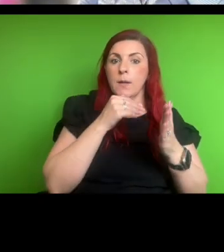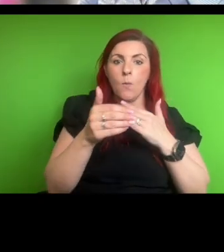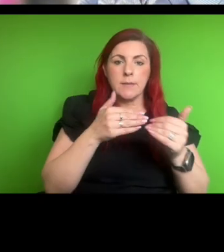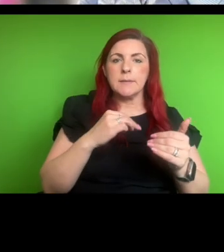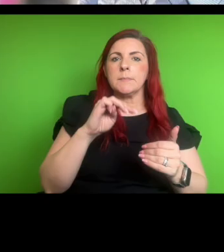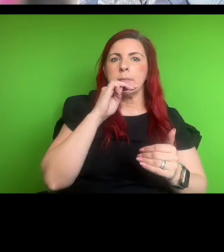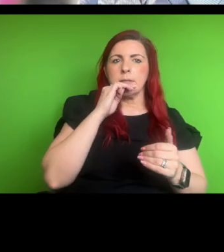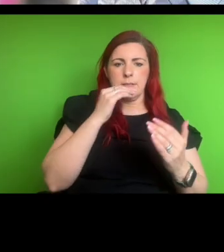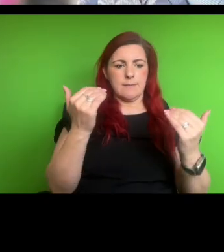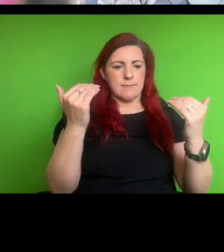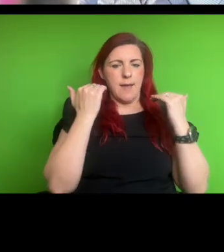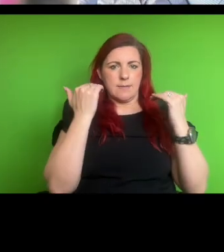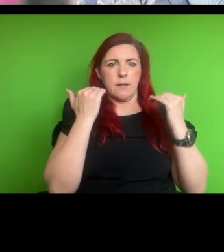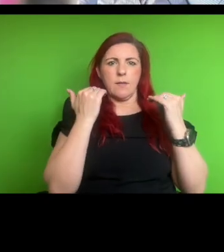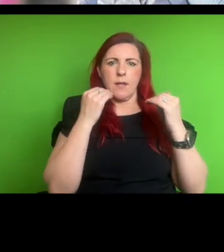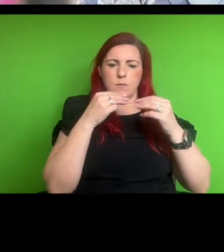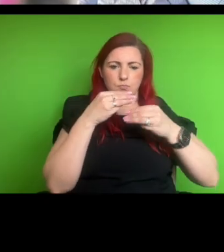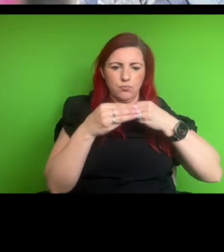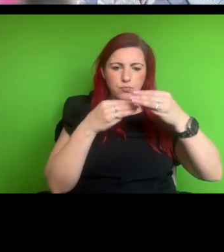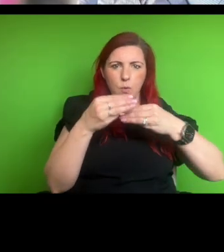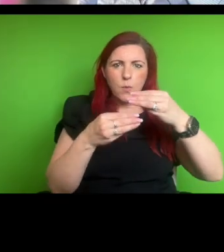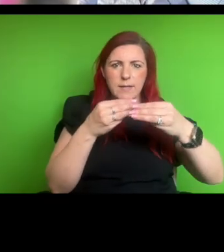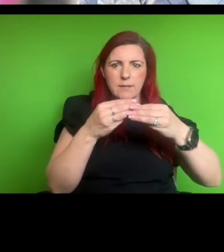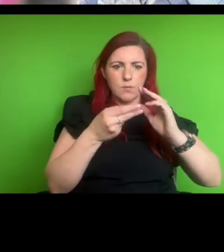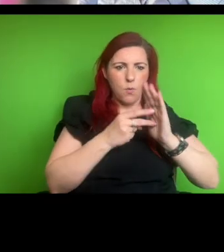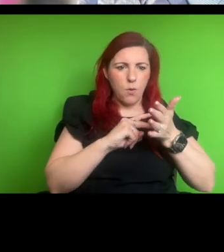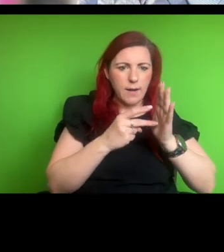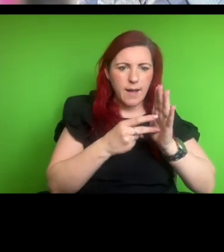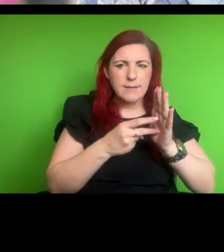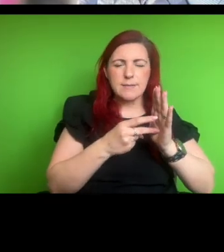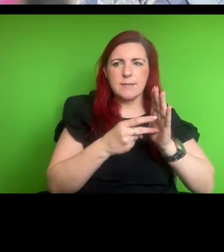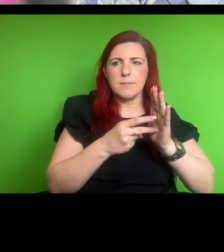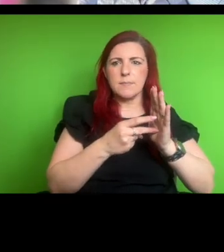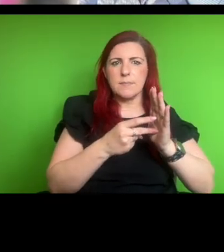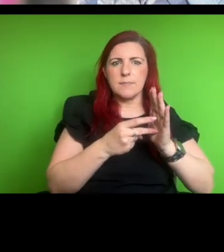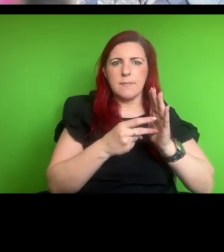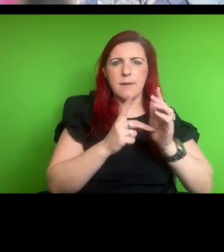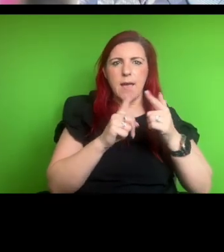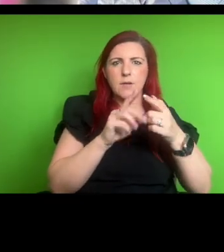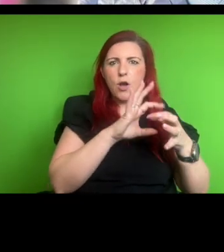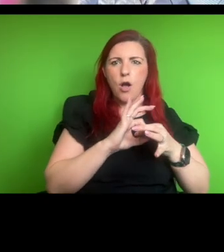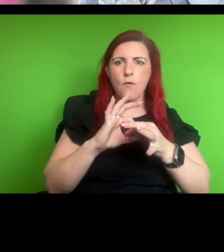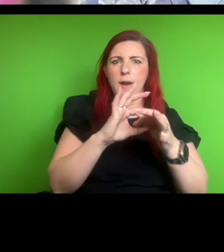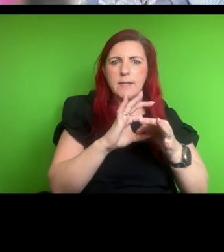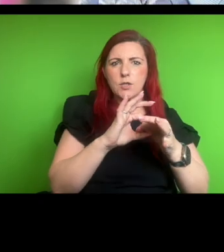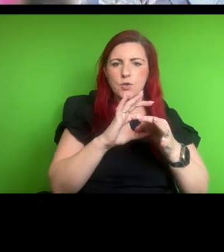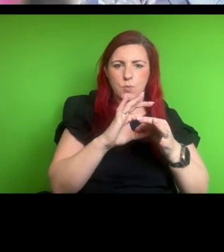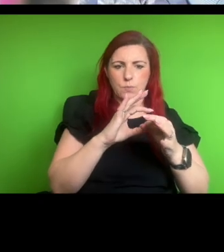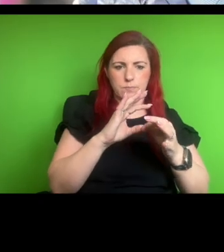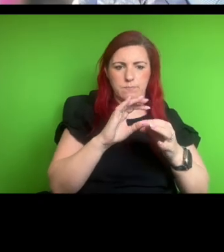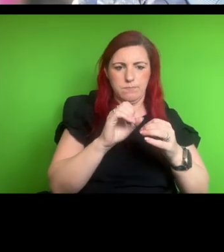processed, organized, and correlated to produce meaning. And when we talk